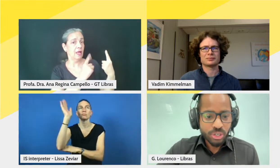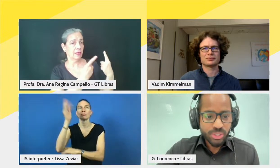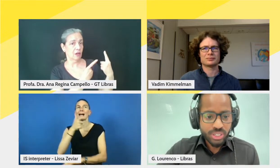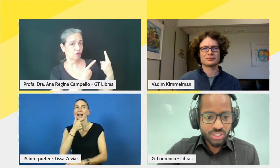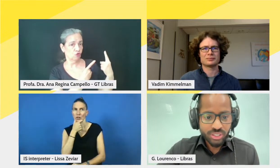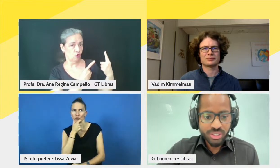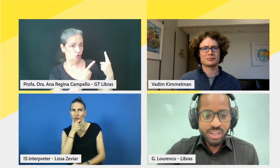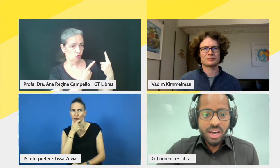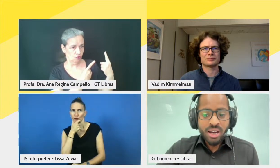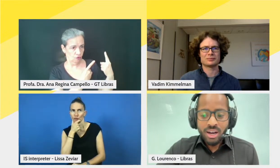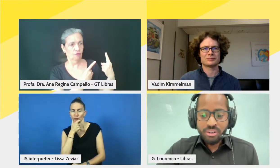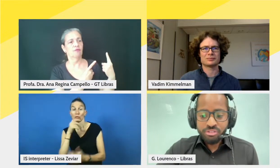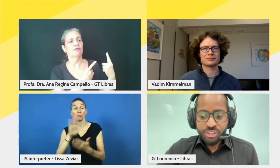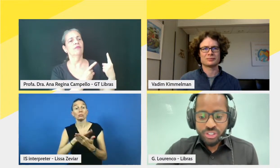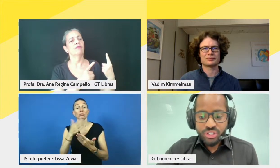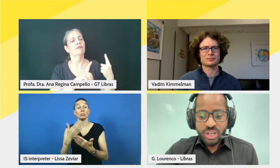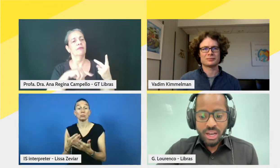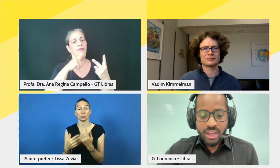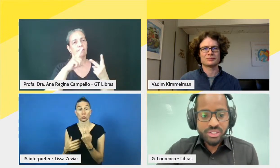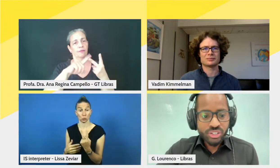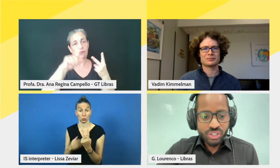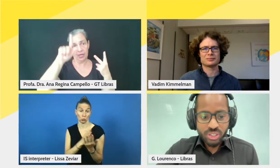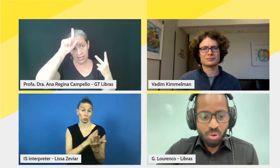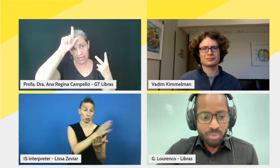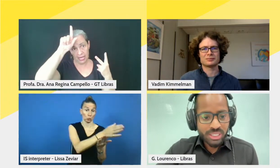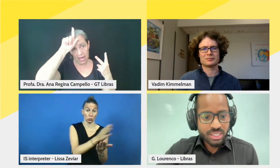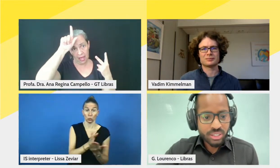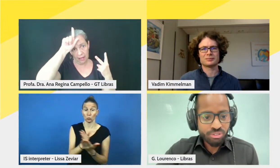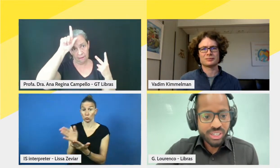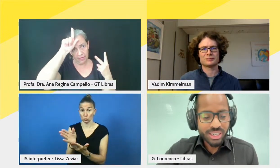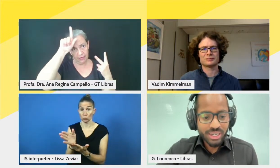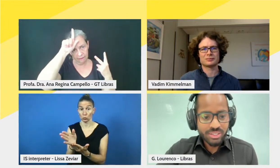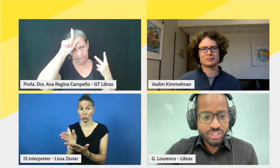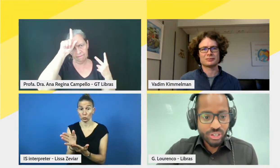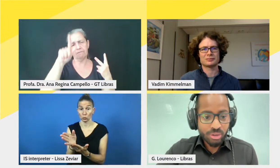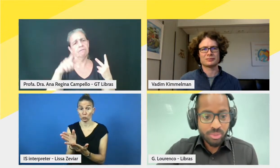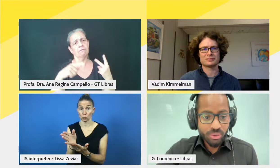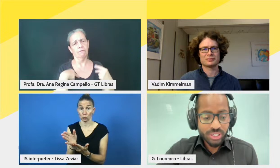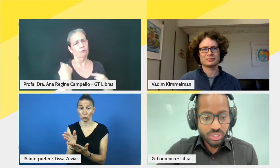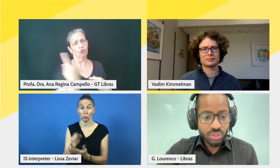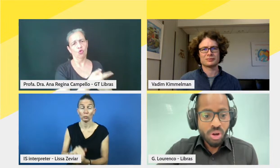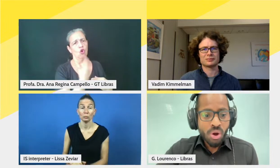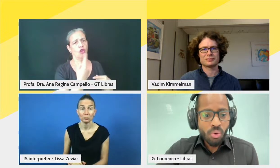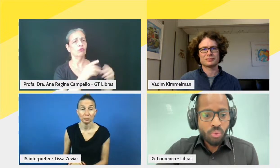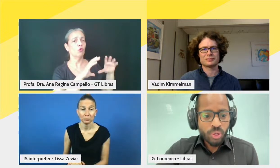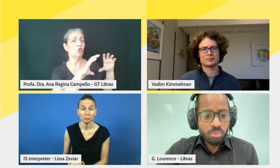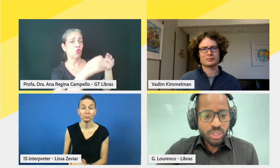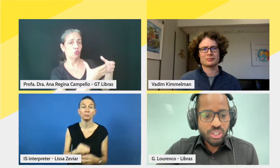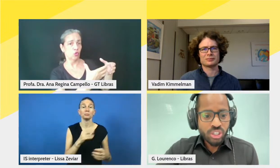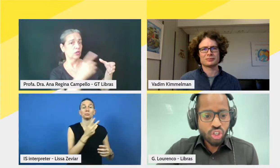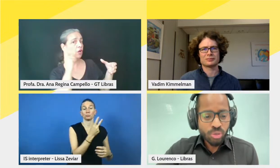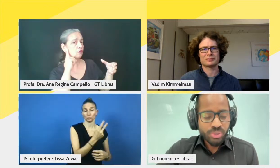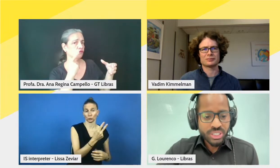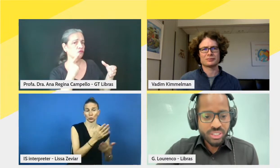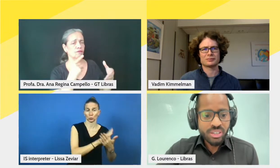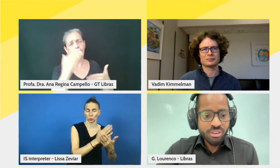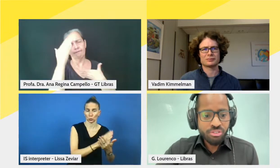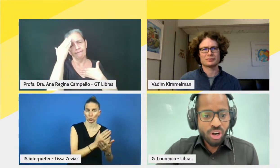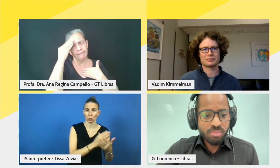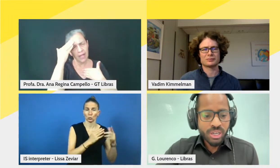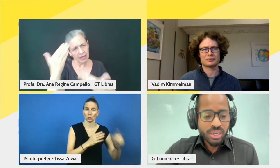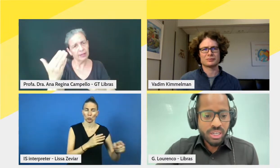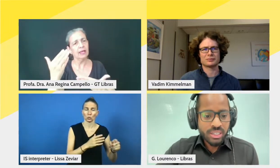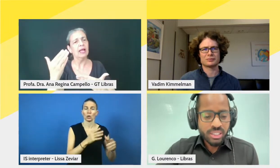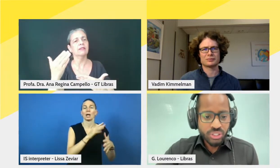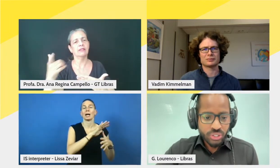of interpretation. First, Anderson Almeida Silva and Guilherme Lourenço will be interpreting